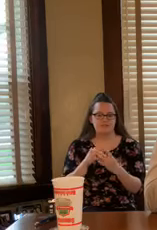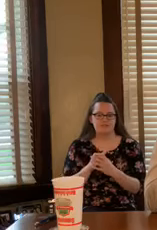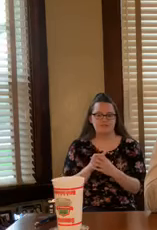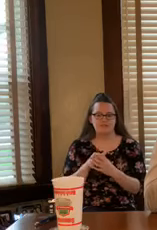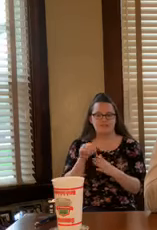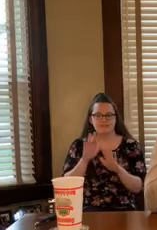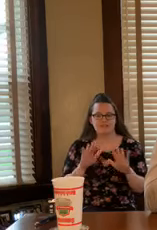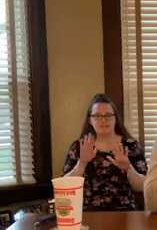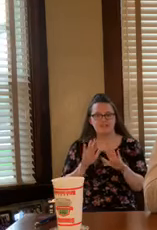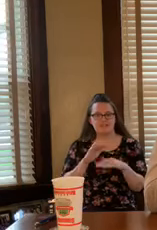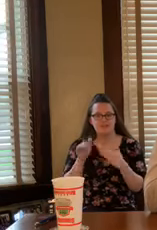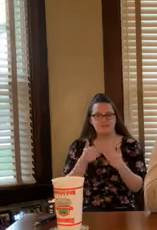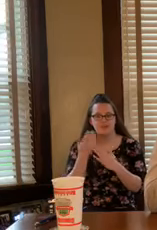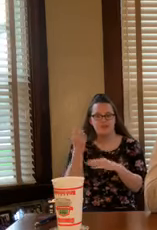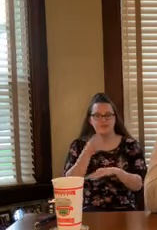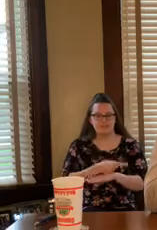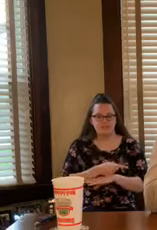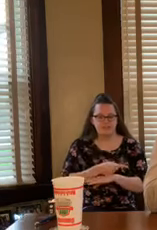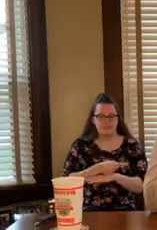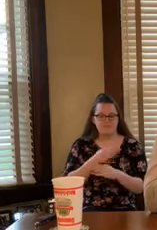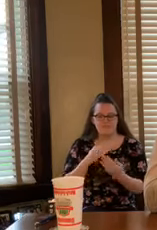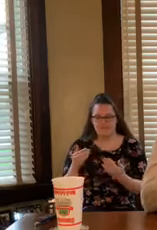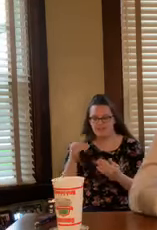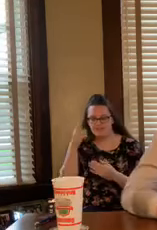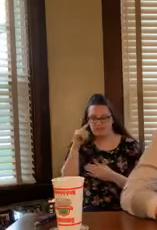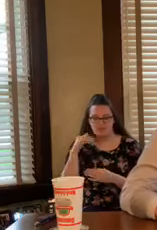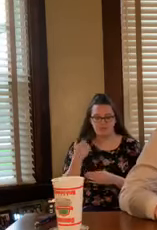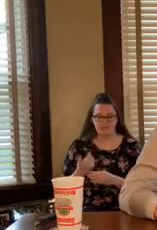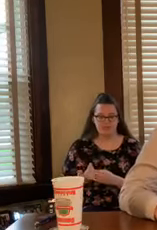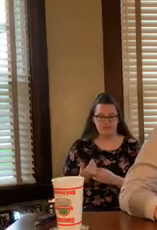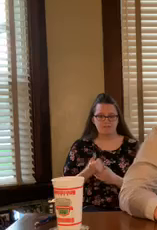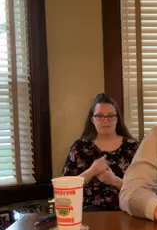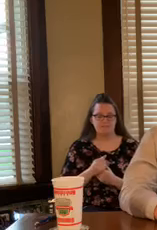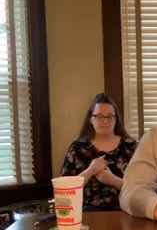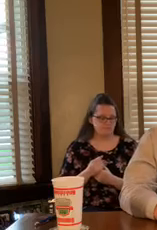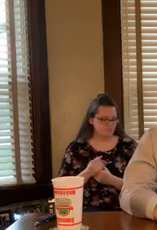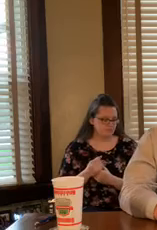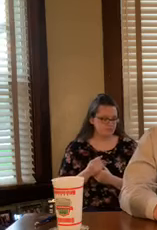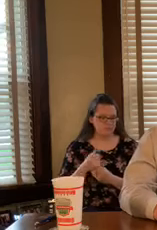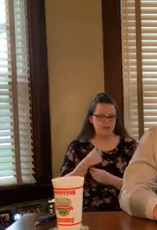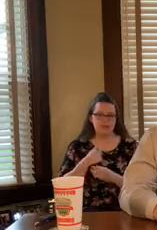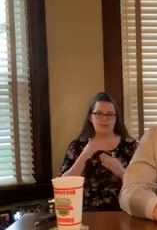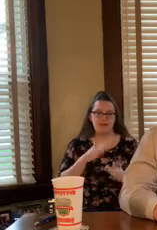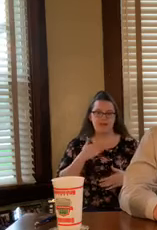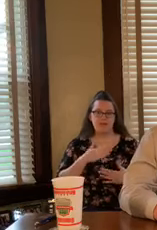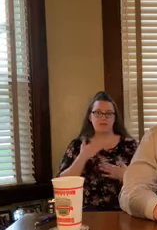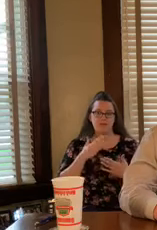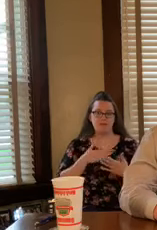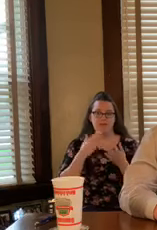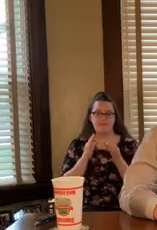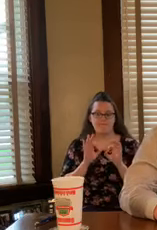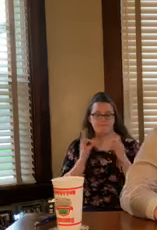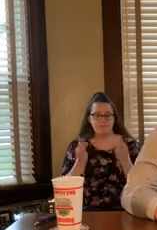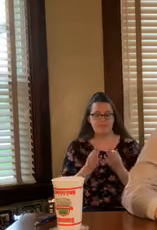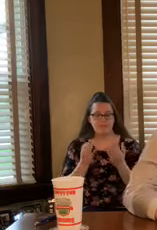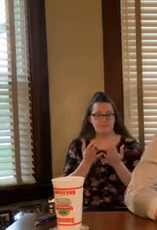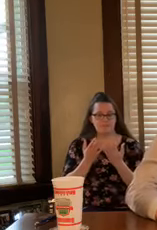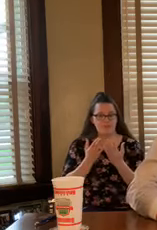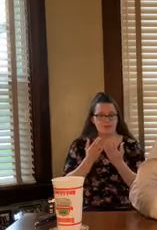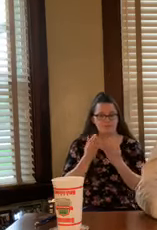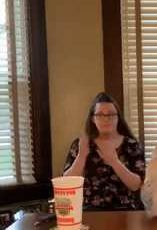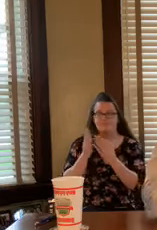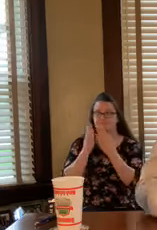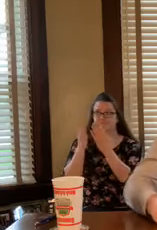I wouldn't have it any other way. I'm just thankful to have a family that desires to serve the Lord. It's a blessing to me to have God's favor in my